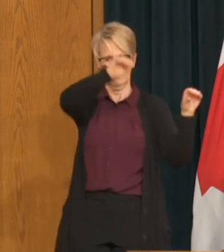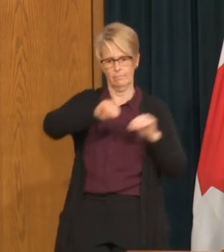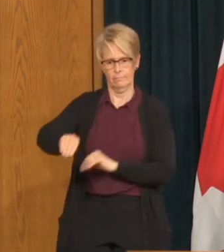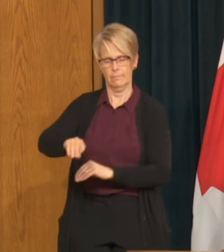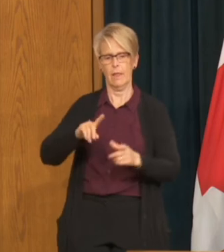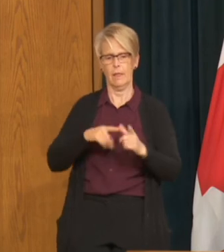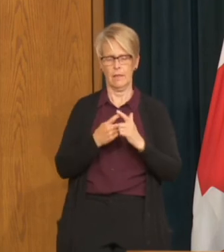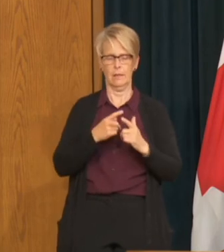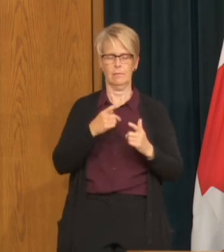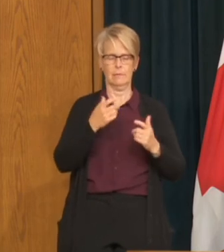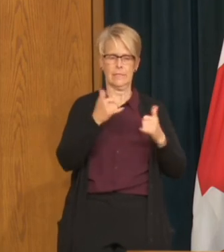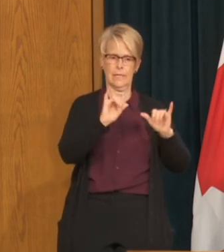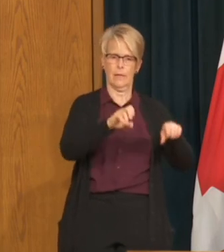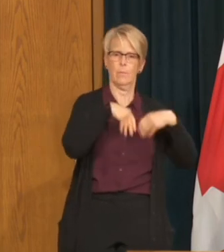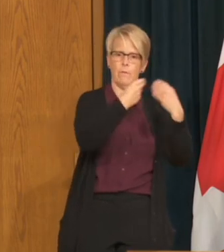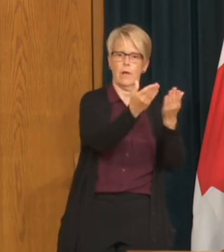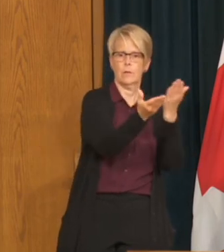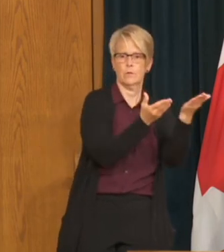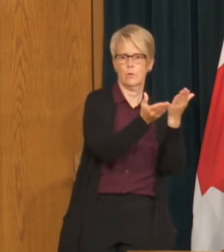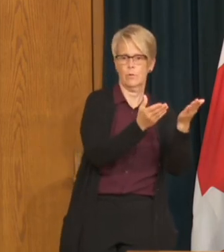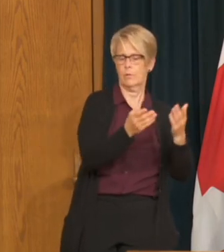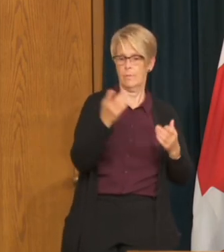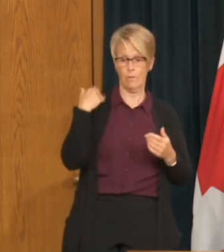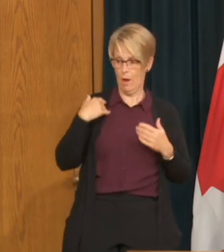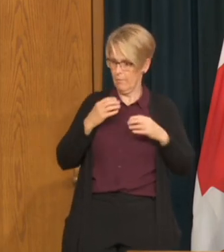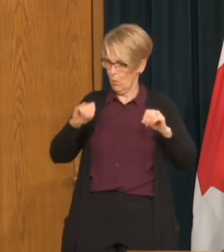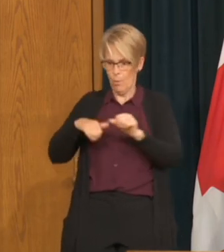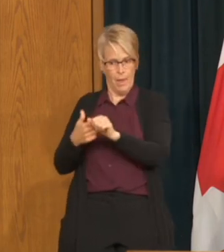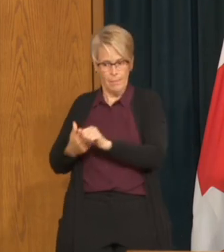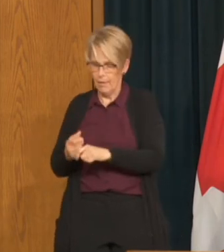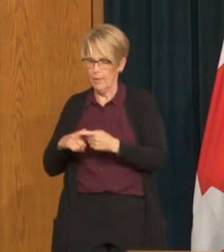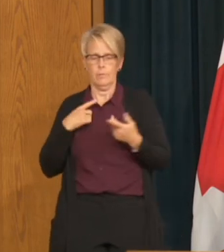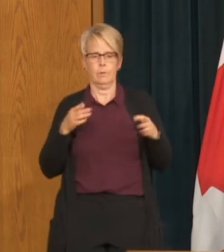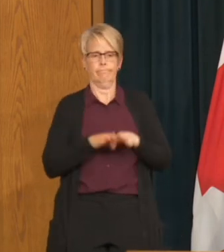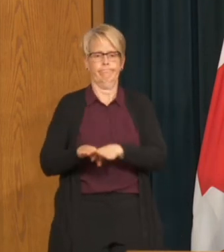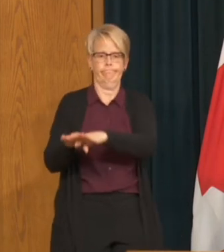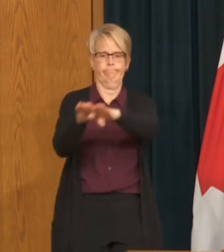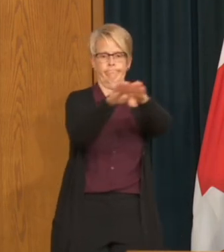that we provide, as opposed to when we had to shut many of them down this spring.